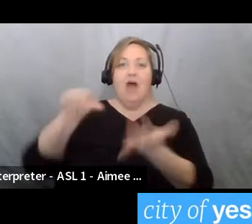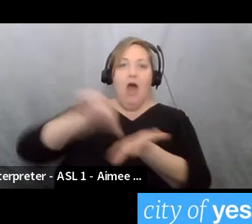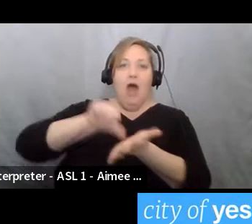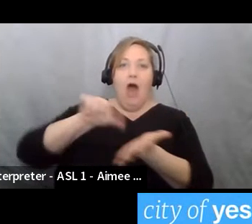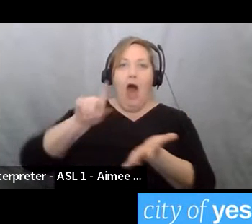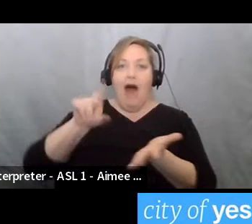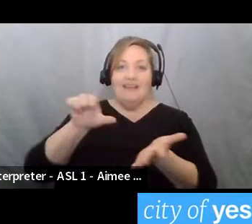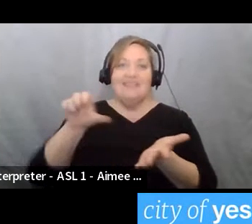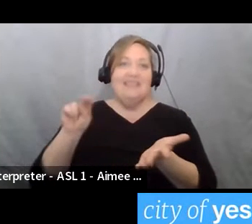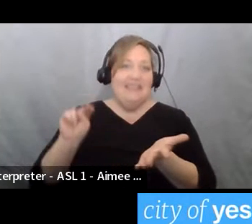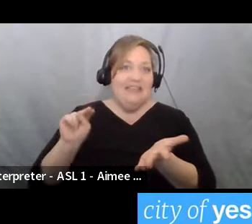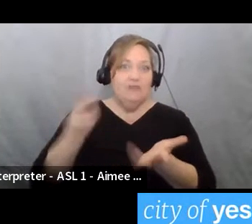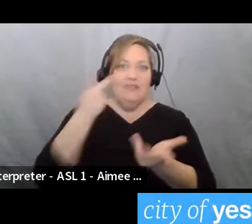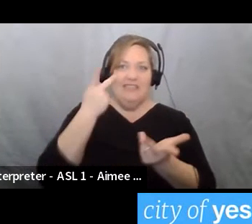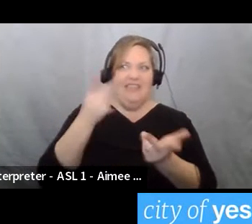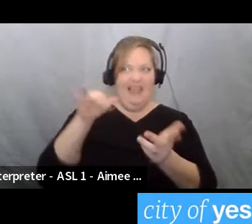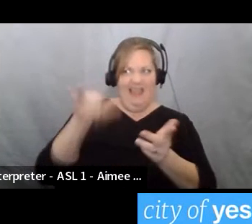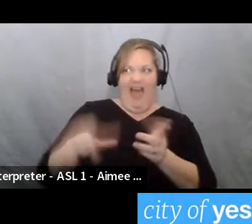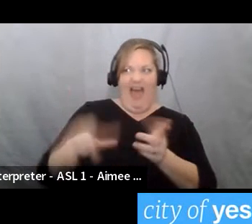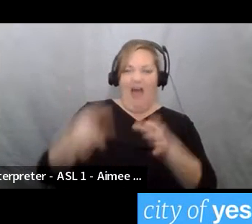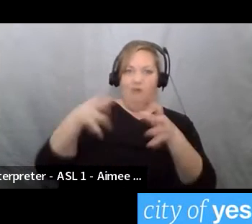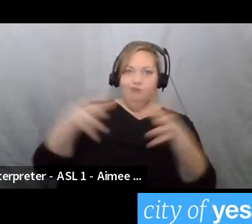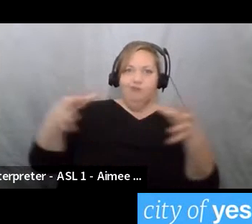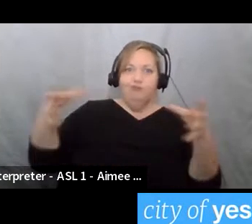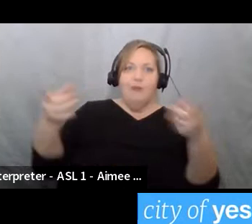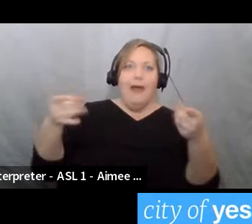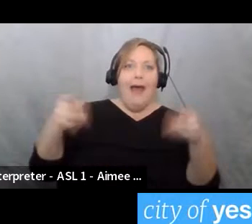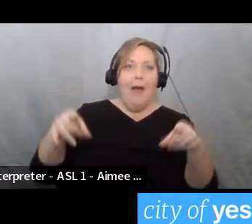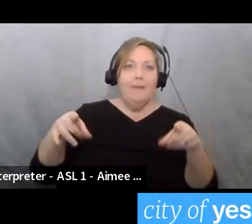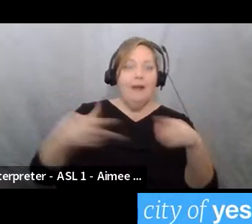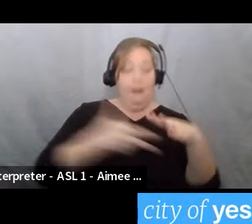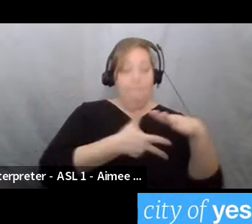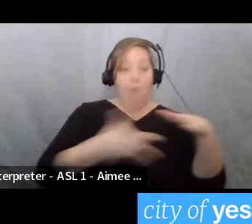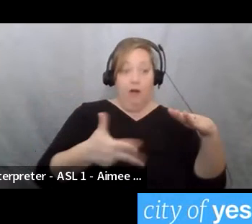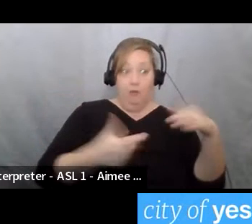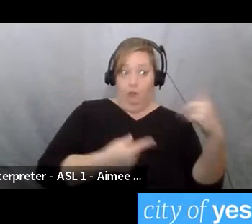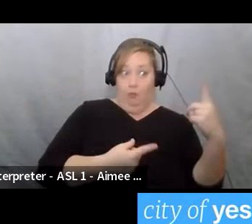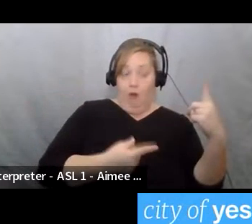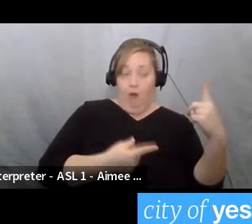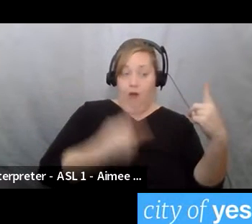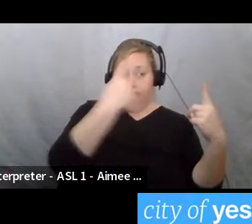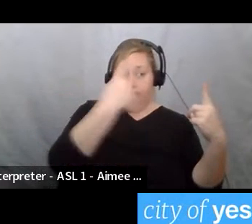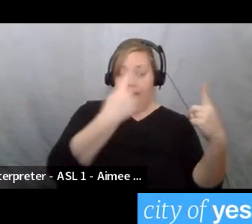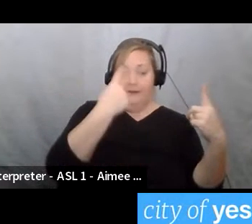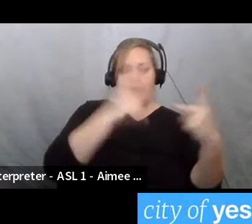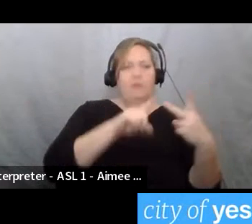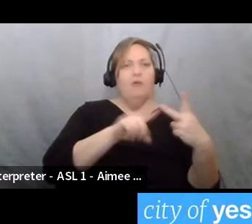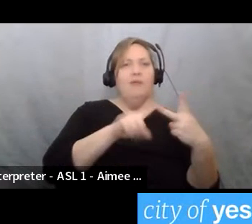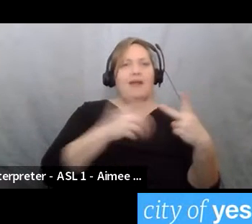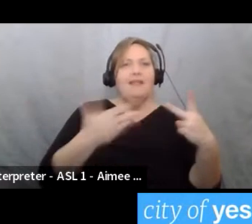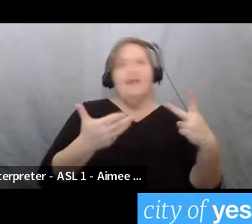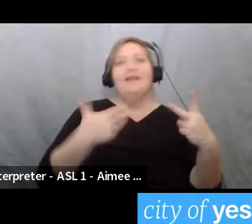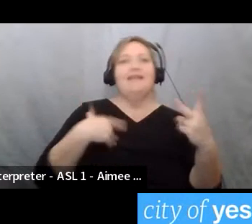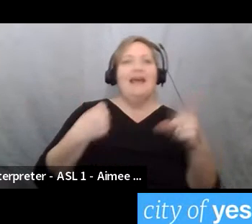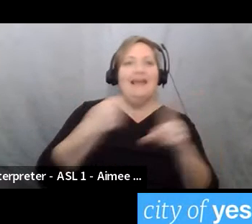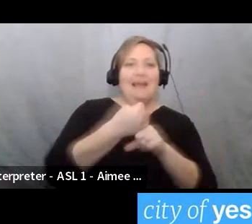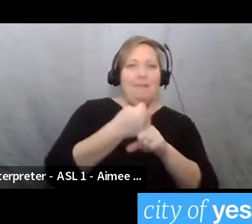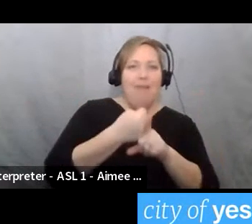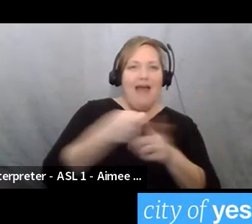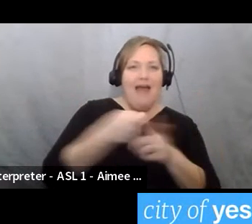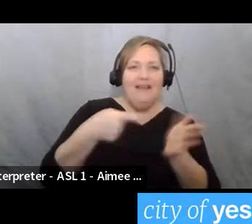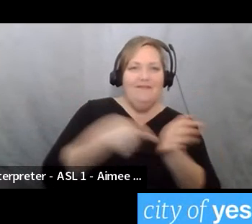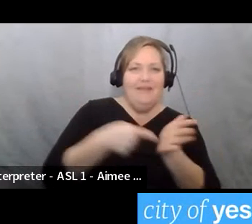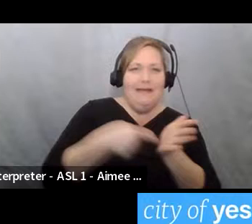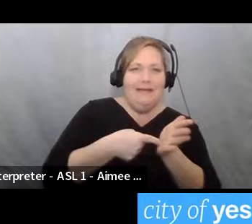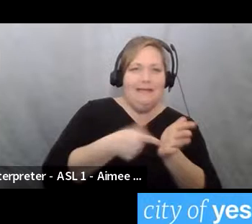working. So, but parking mandates is one of those things. But then what about things like impact fees? I don't think that's mentioned